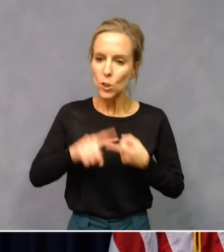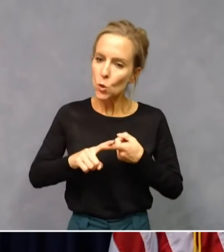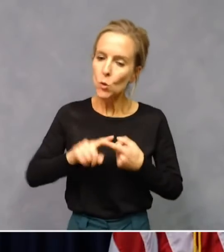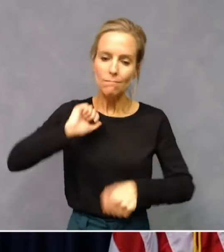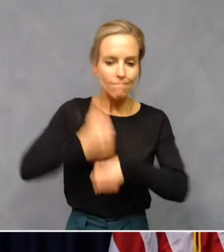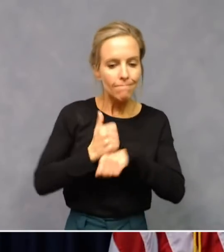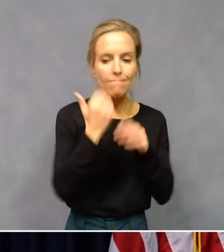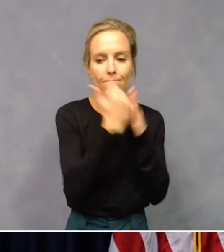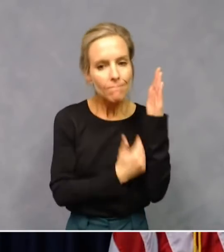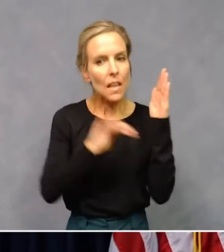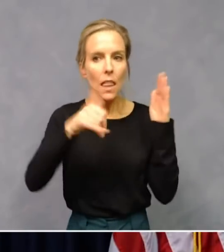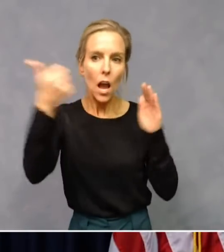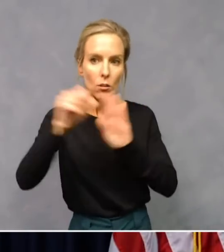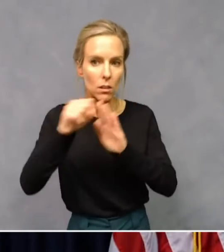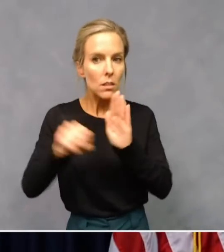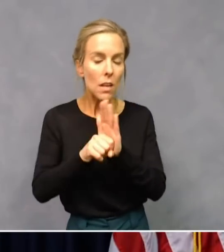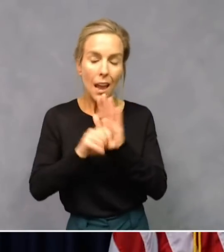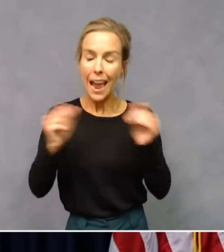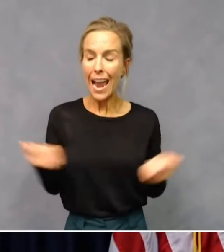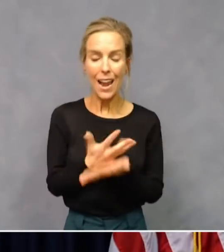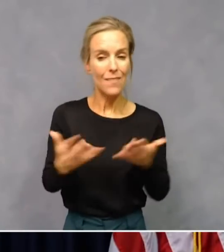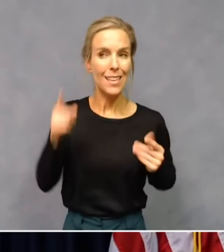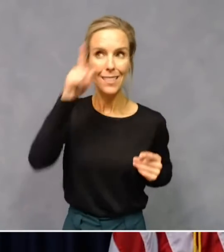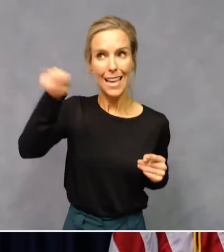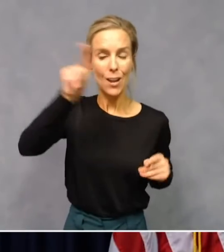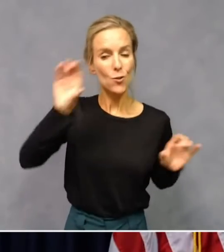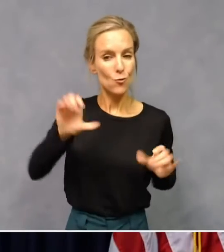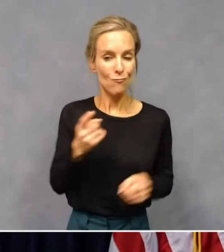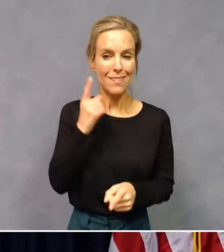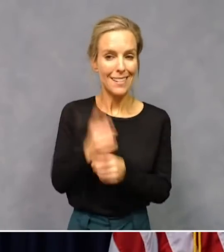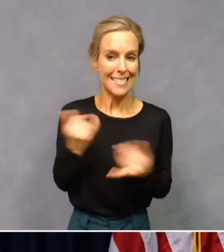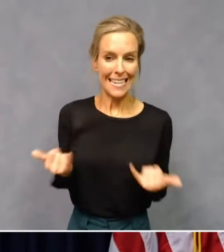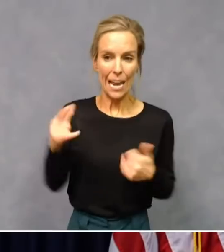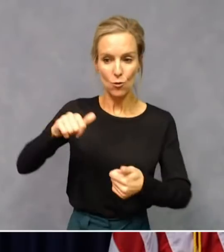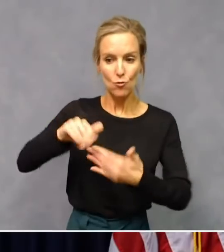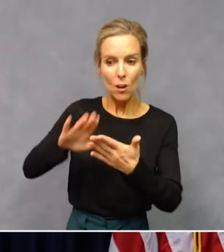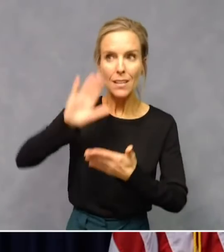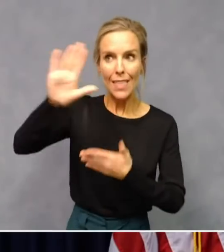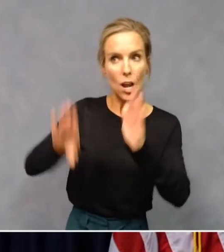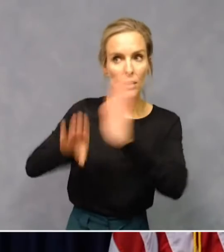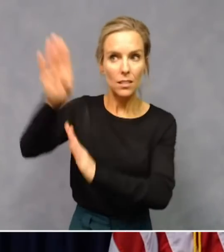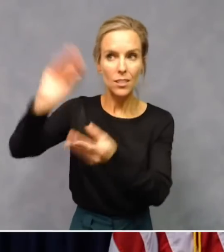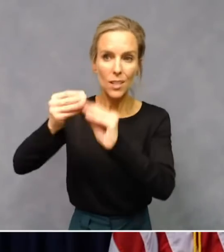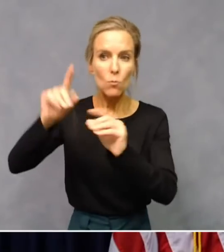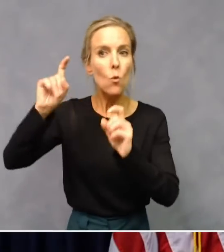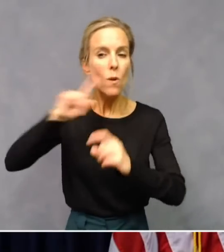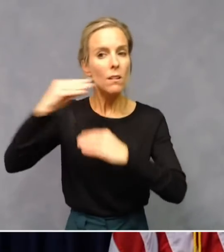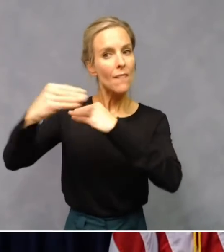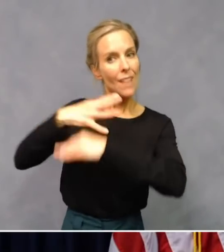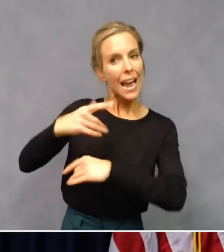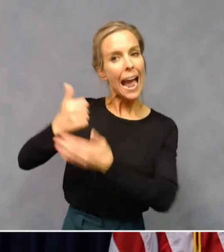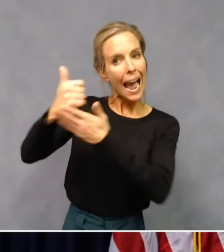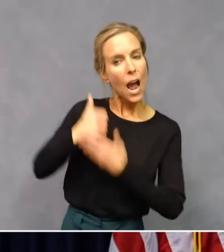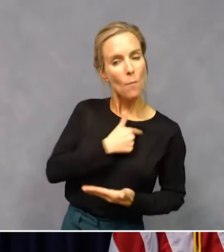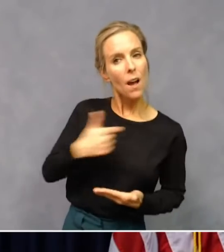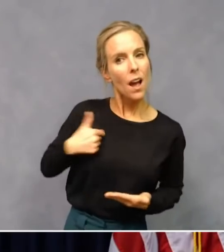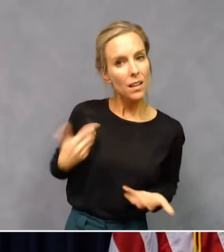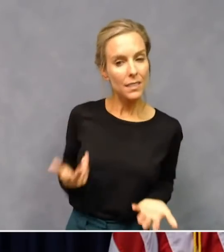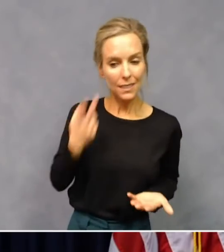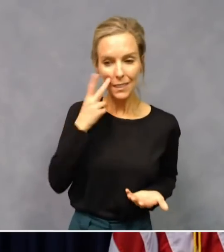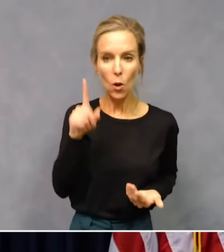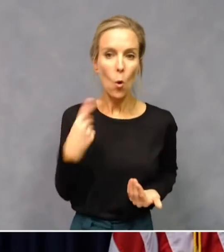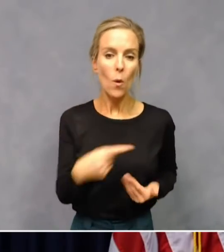they do right now to address their surge should help us. You see, not just in the Louisville area, but in